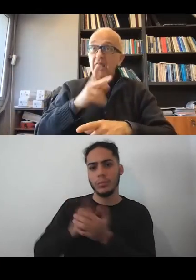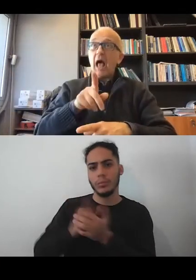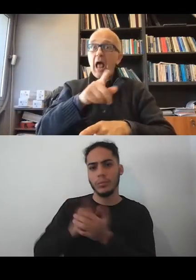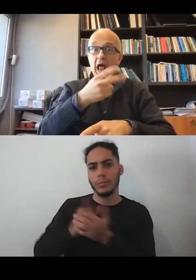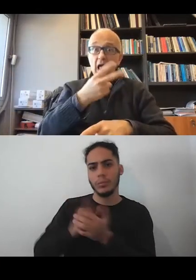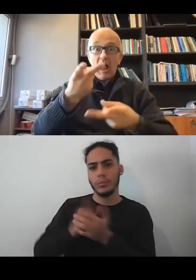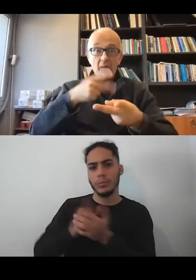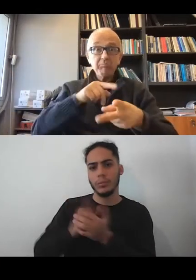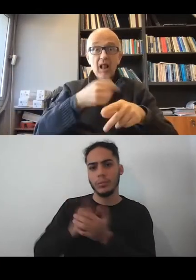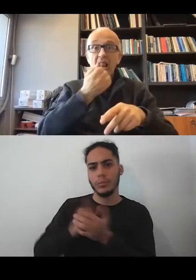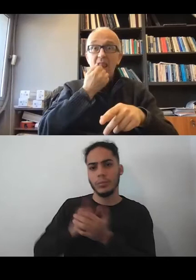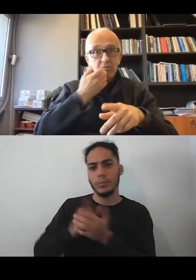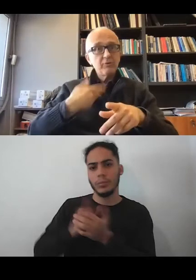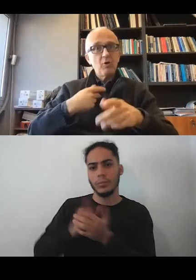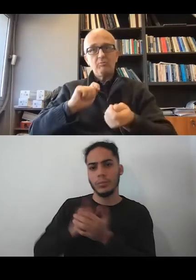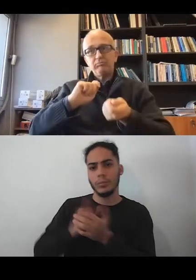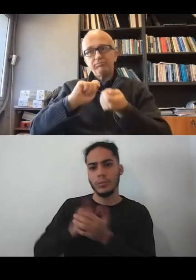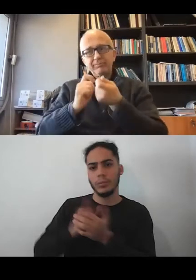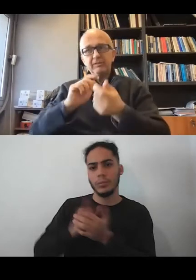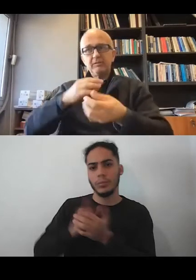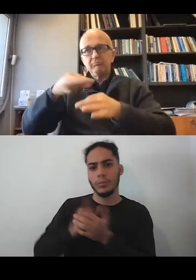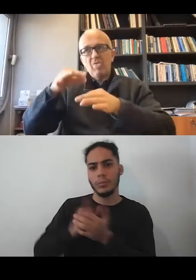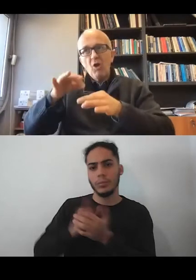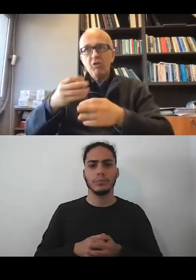signing skills.